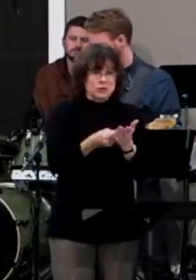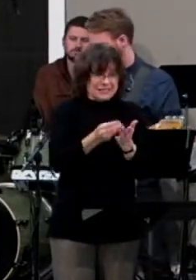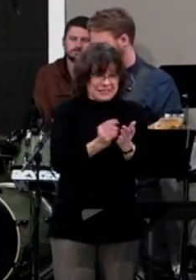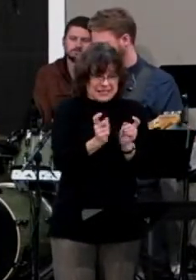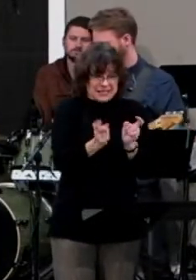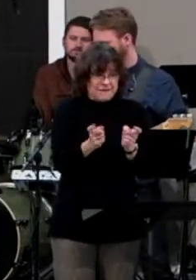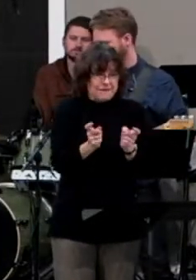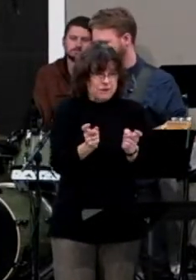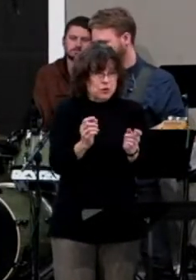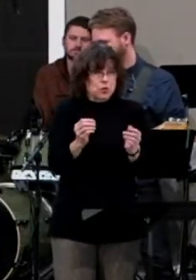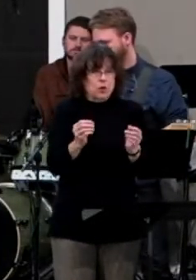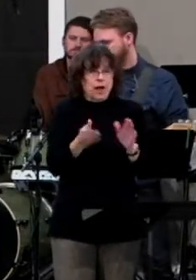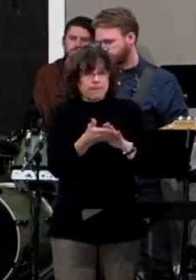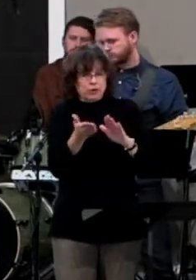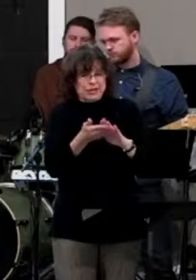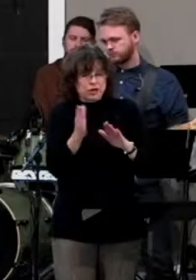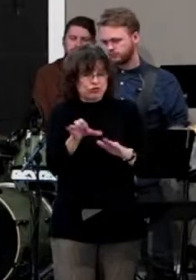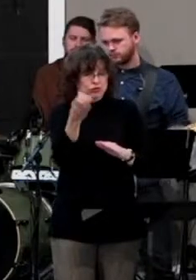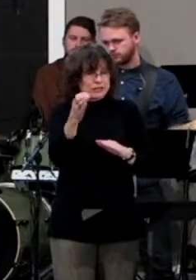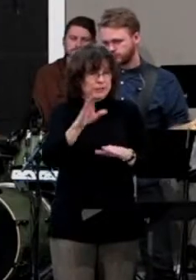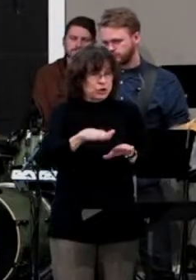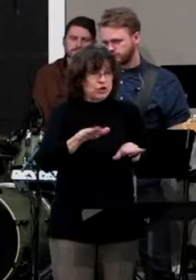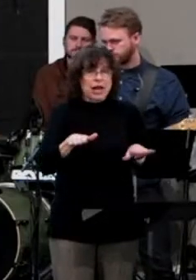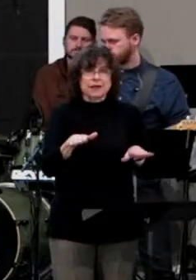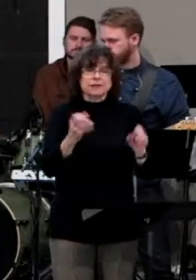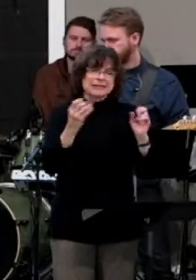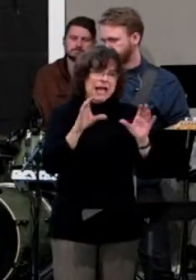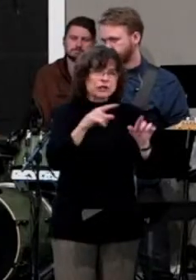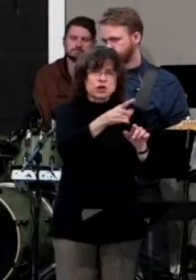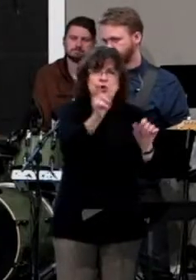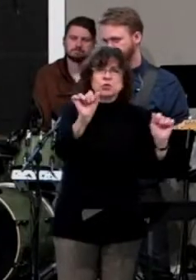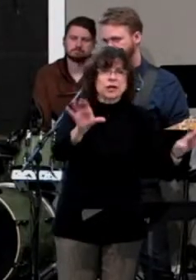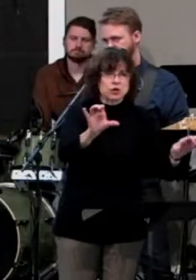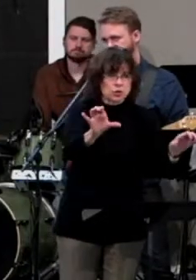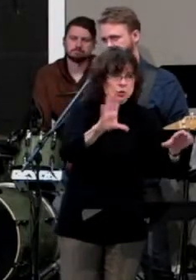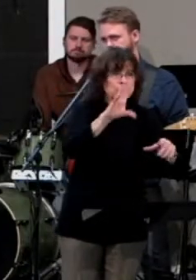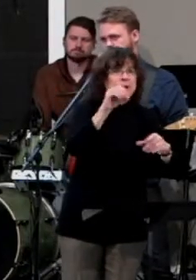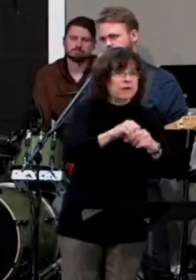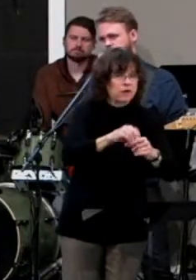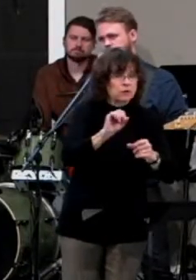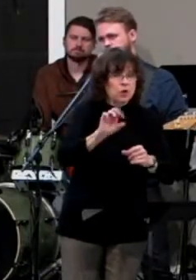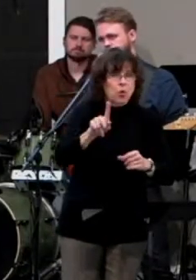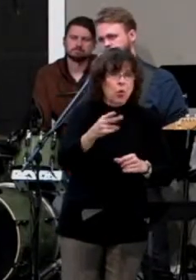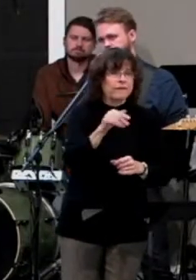Christmas Child, there's lots of things you can do for orphans and kids in the back. So thank you guys for being here.